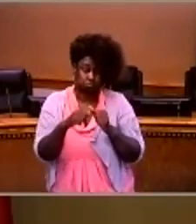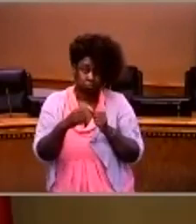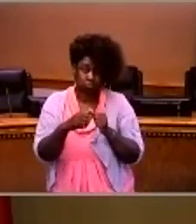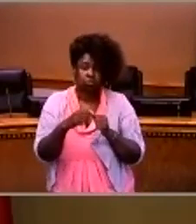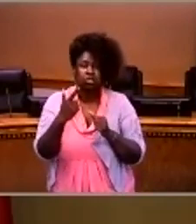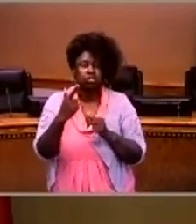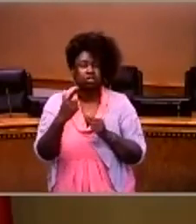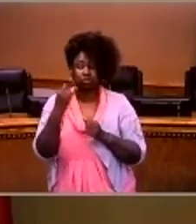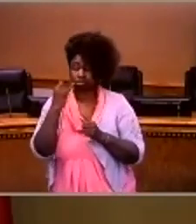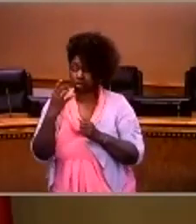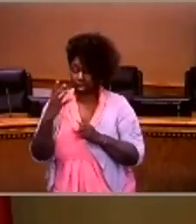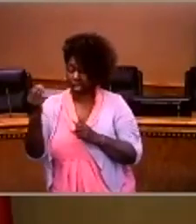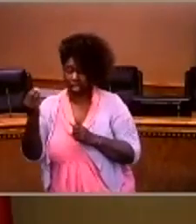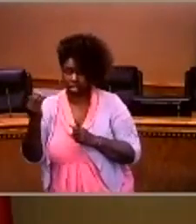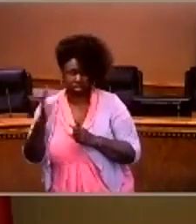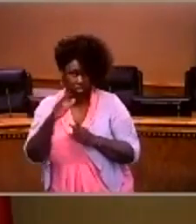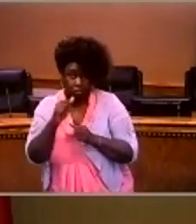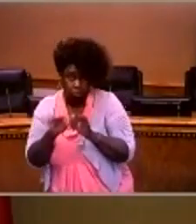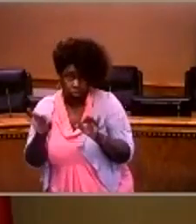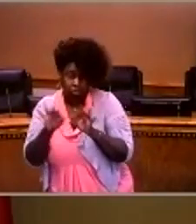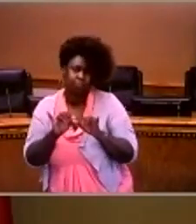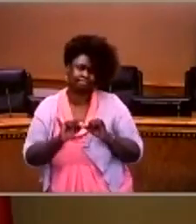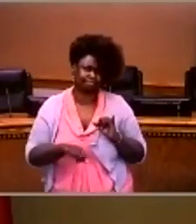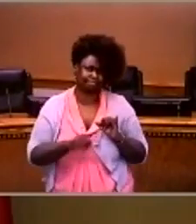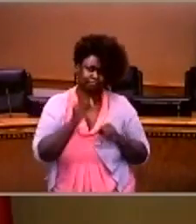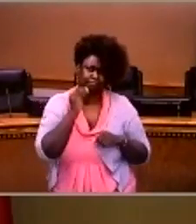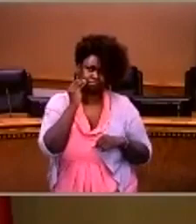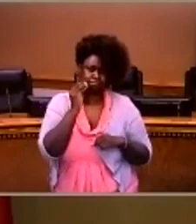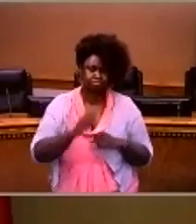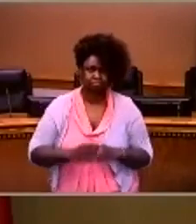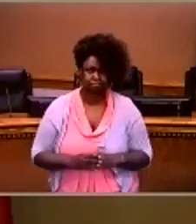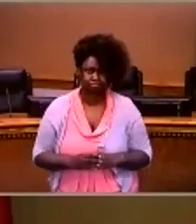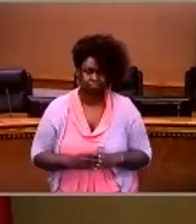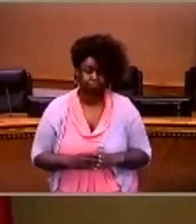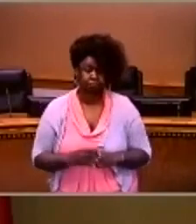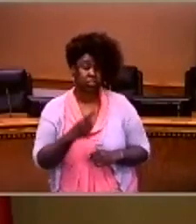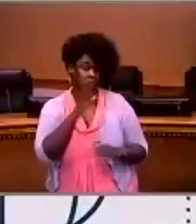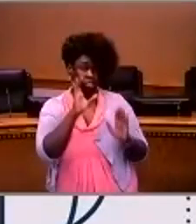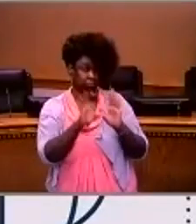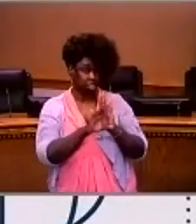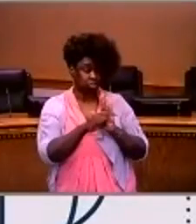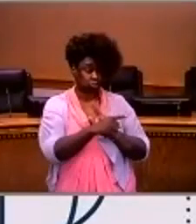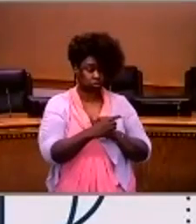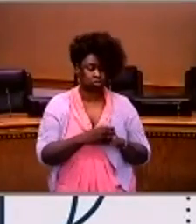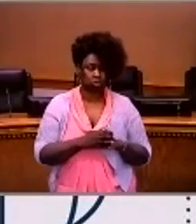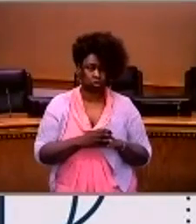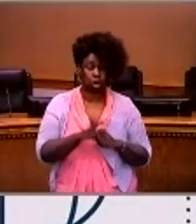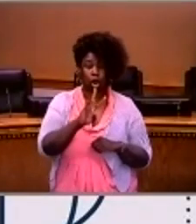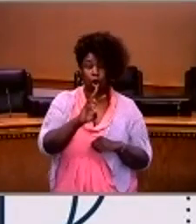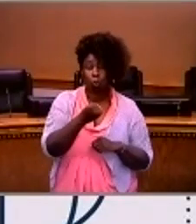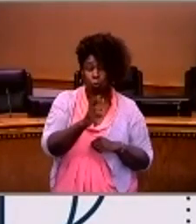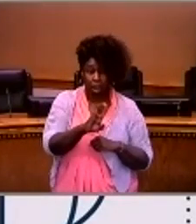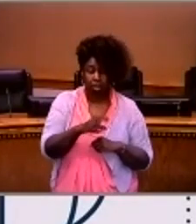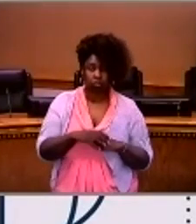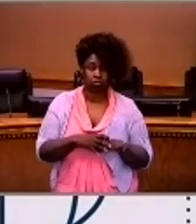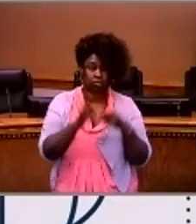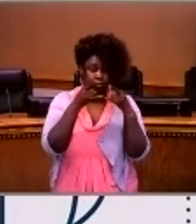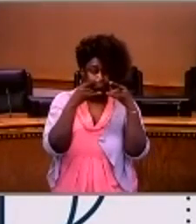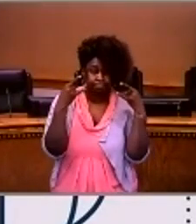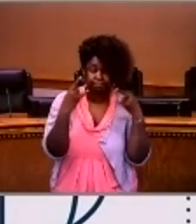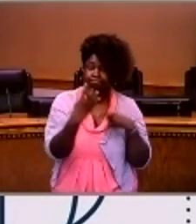to, now we'll bring up the graphic, to wear, wait, and wash. Wear a mask when and where